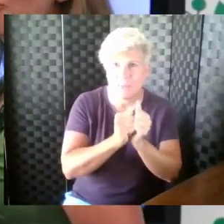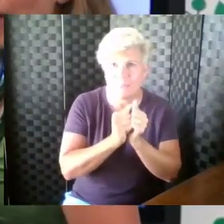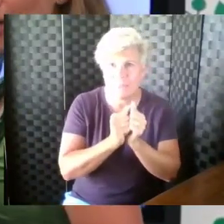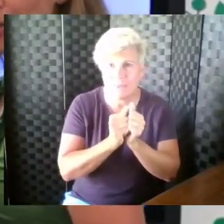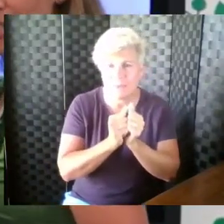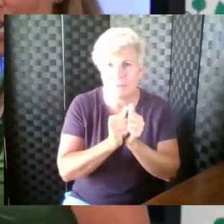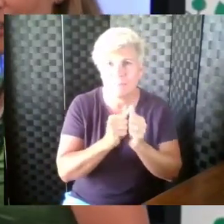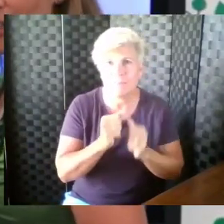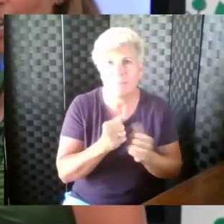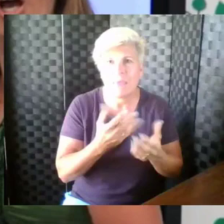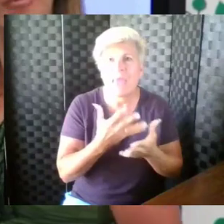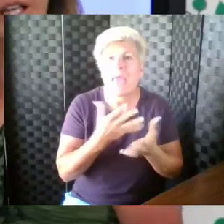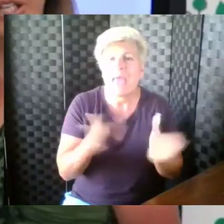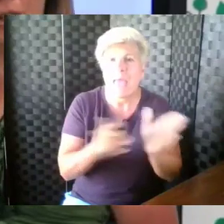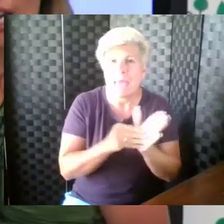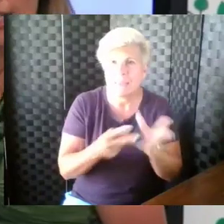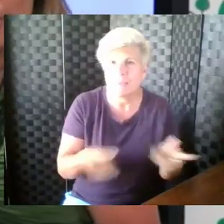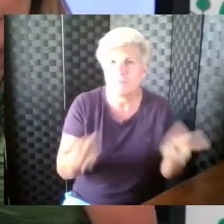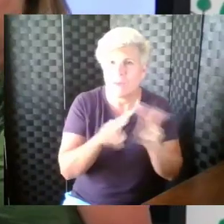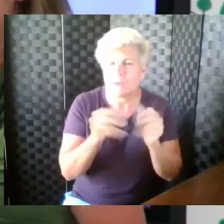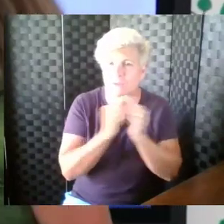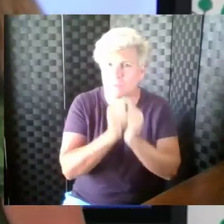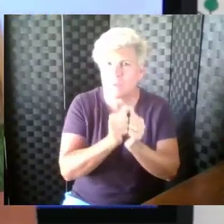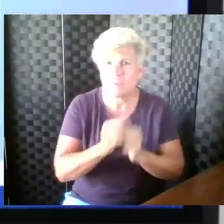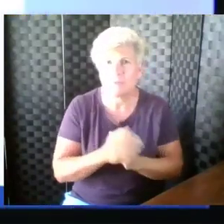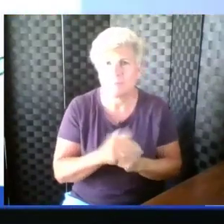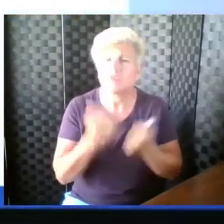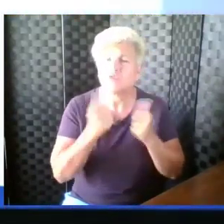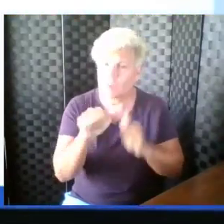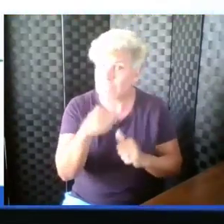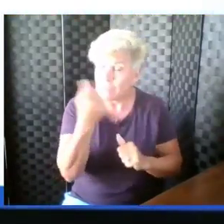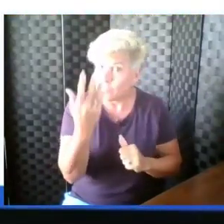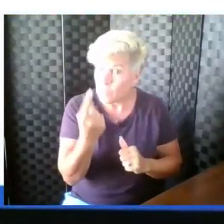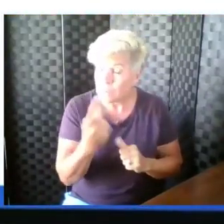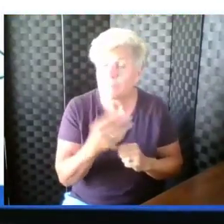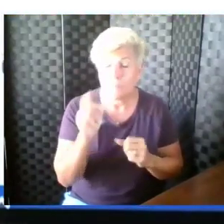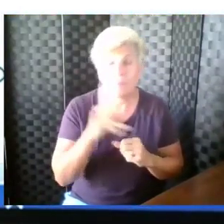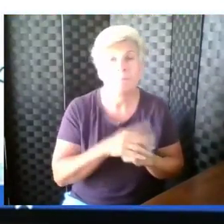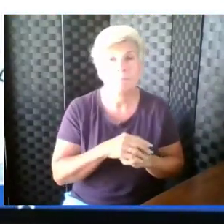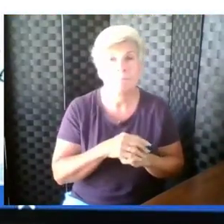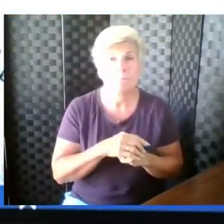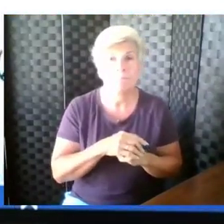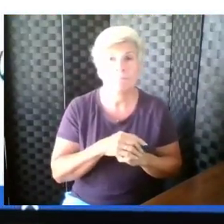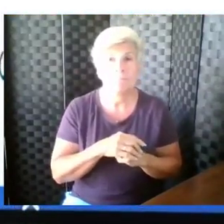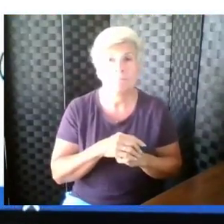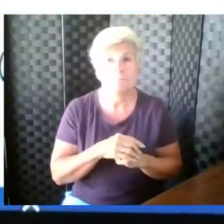adding each value together. Are you ready to try another one? Let's do that.